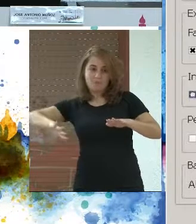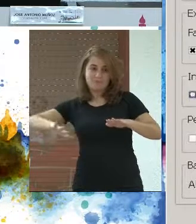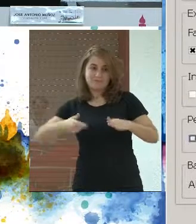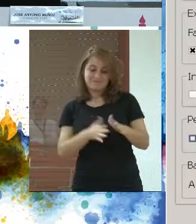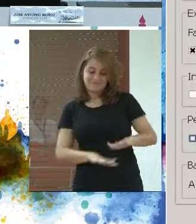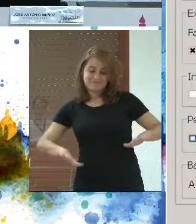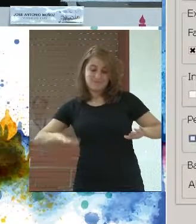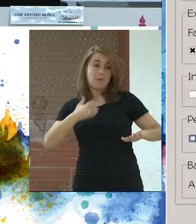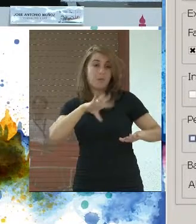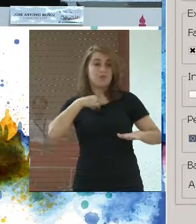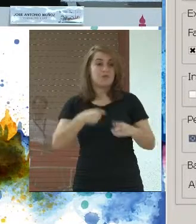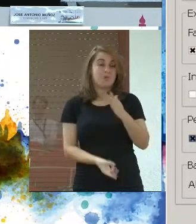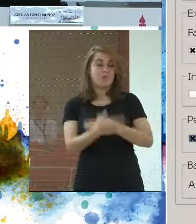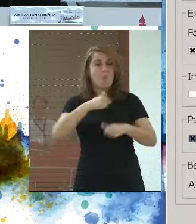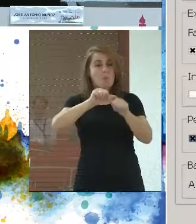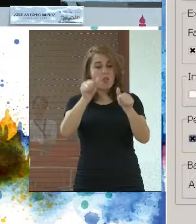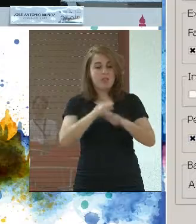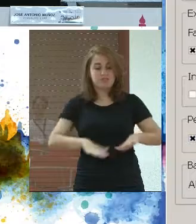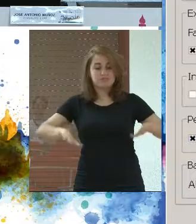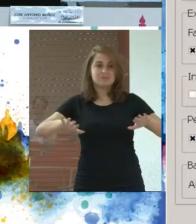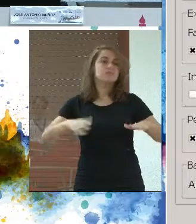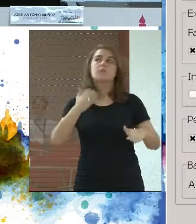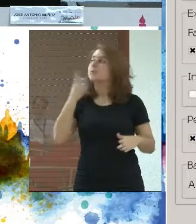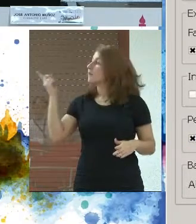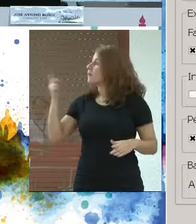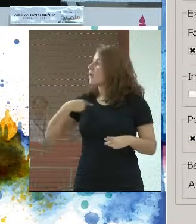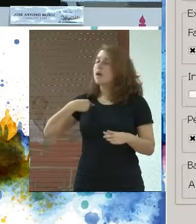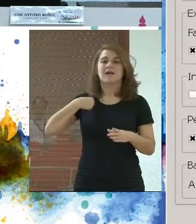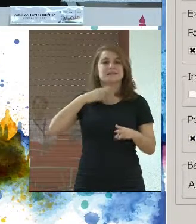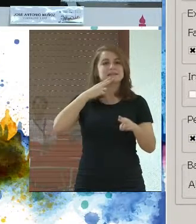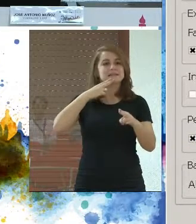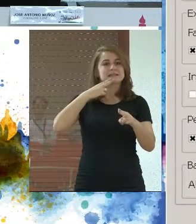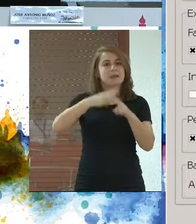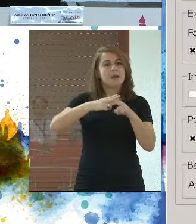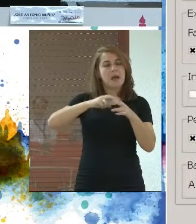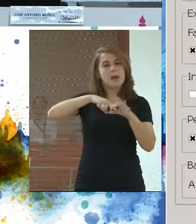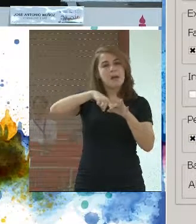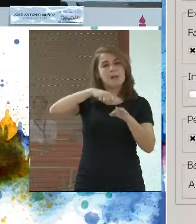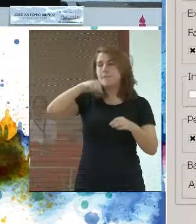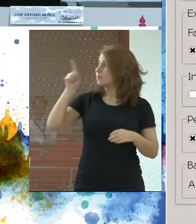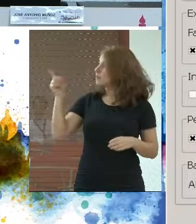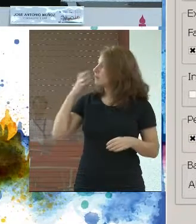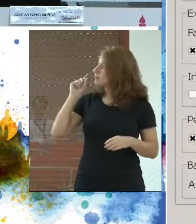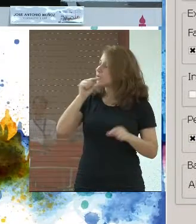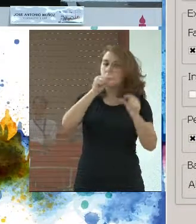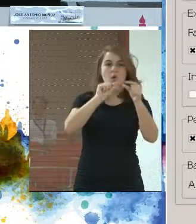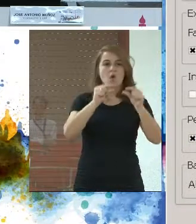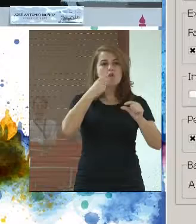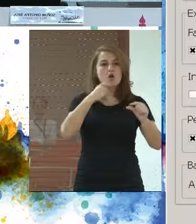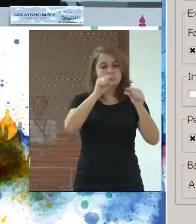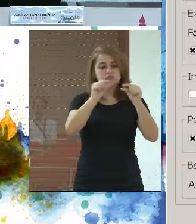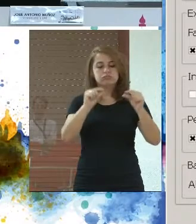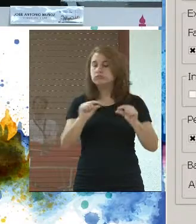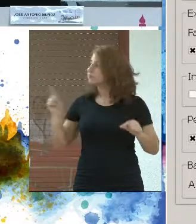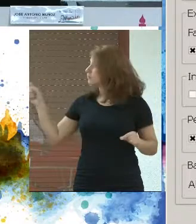And we can use this to build a mold afterwards. We can habilitate making